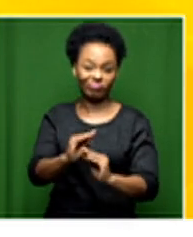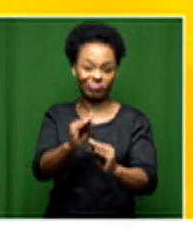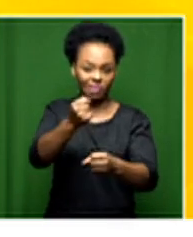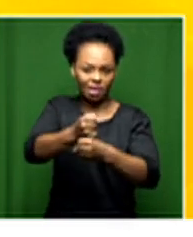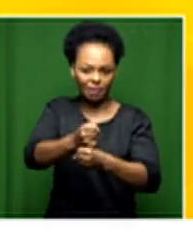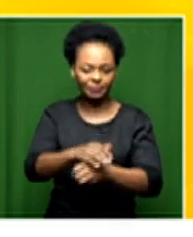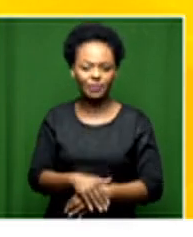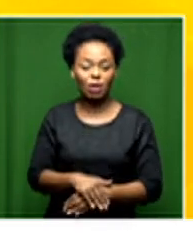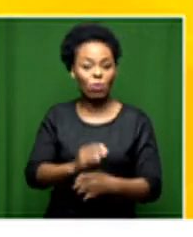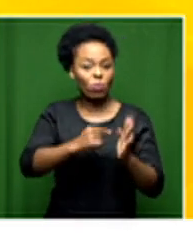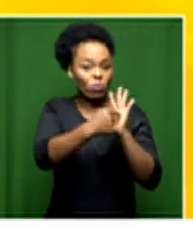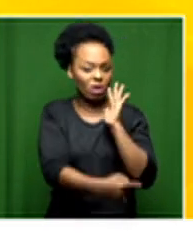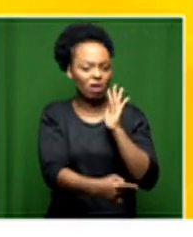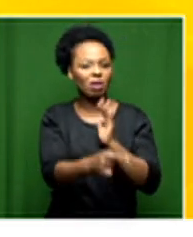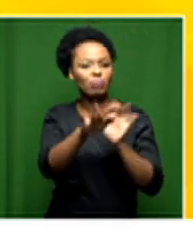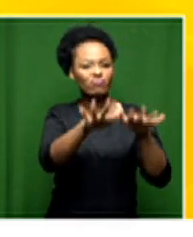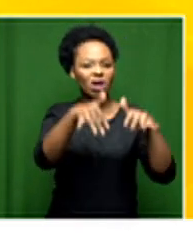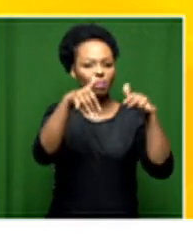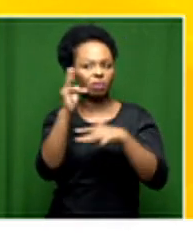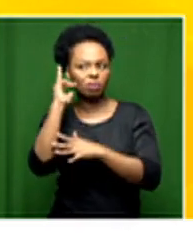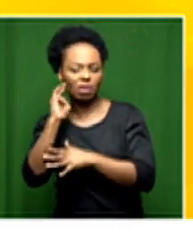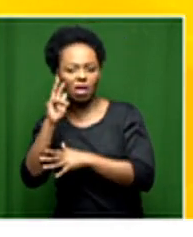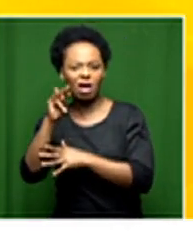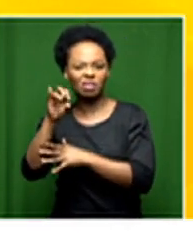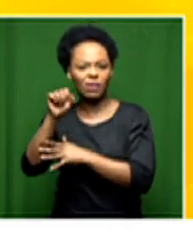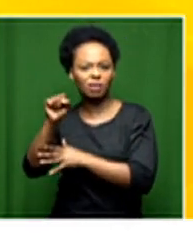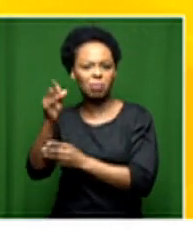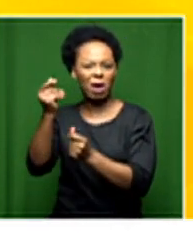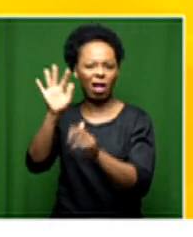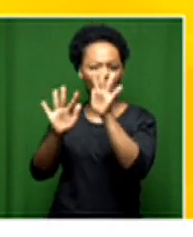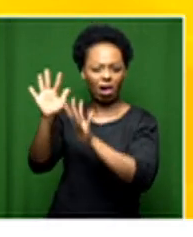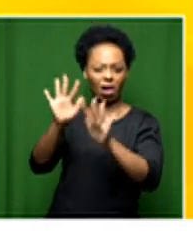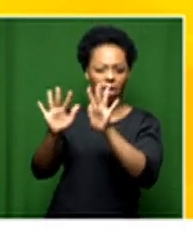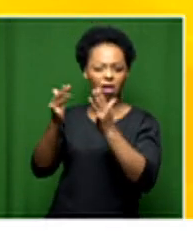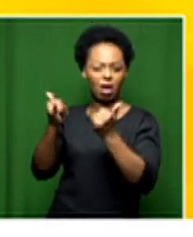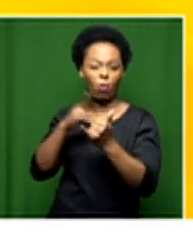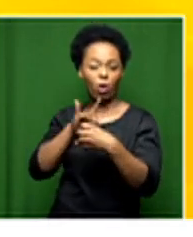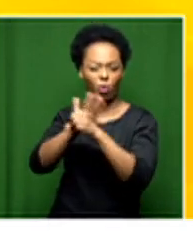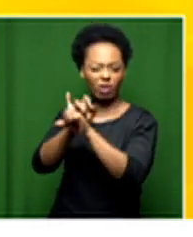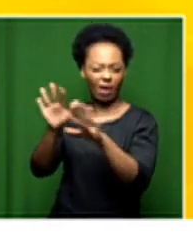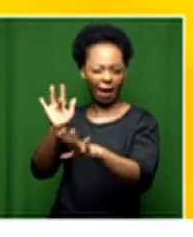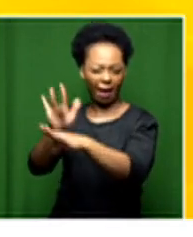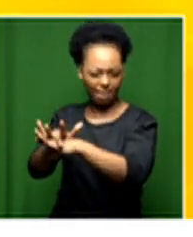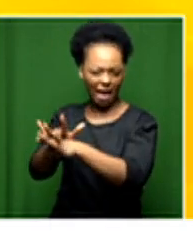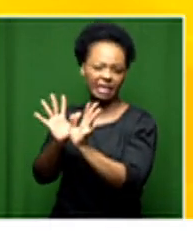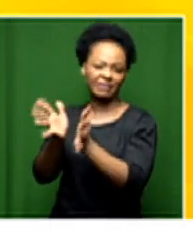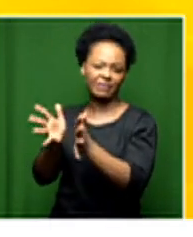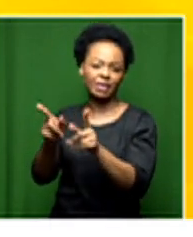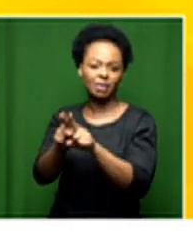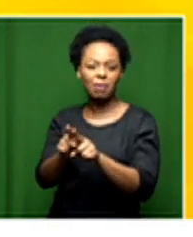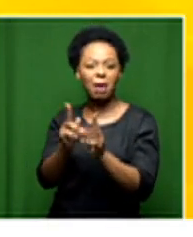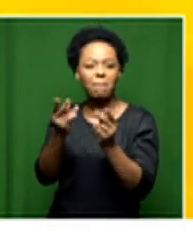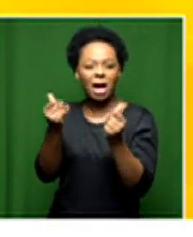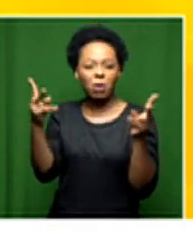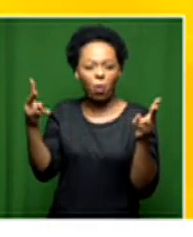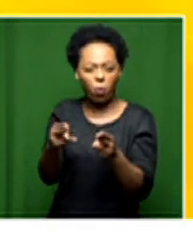And this week, Parliament heard that Nasfas is suffering great financial losses due to the COVID-19 pandemic and also budget